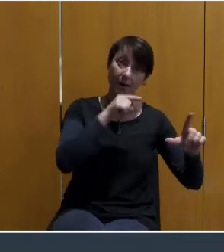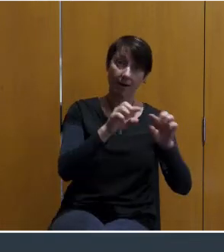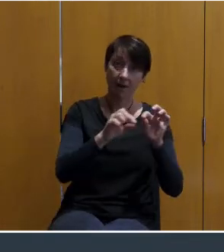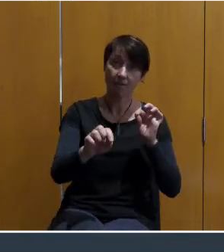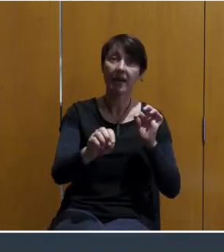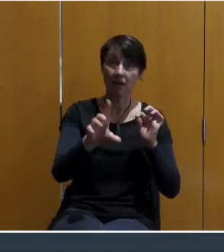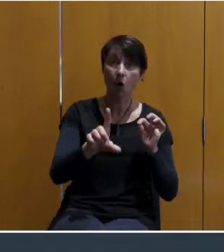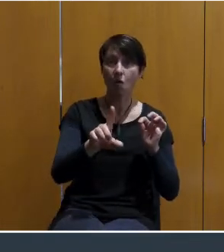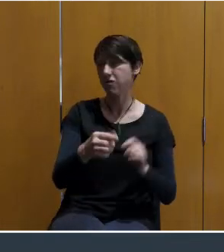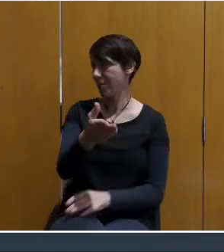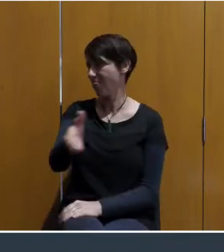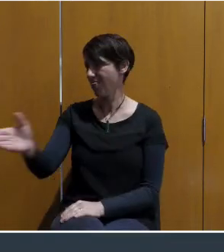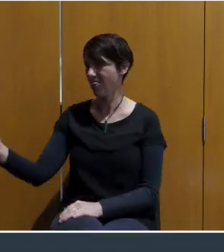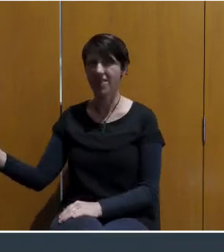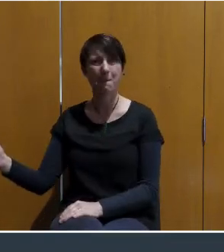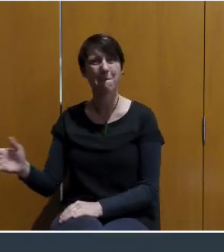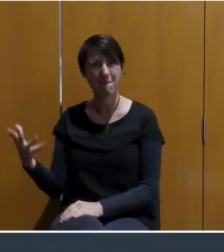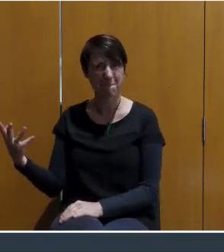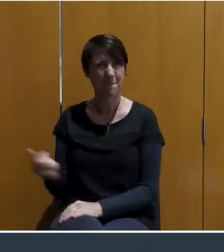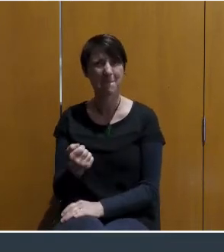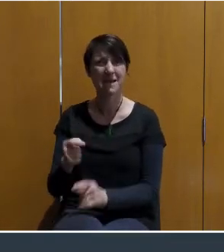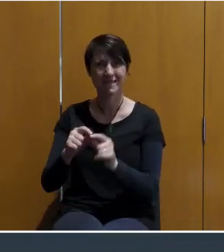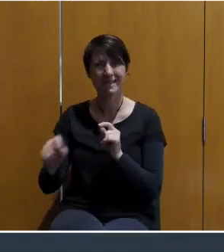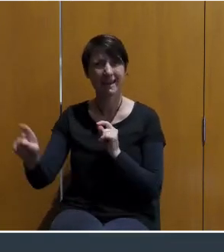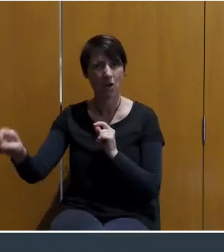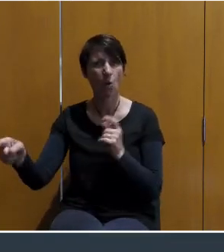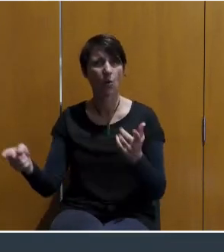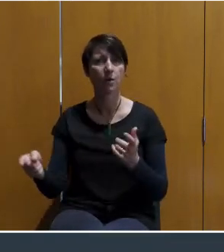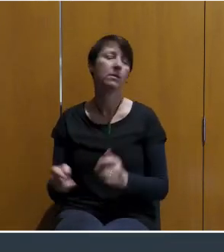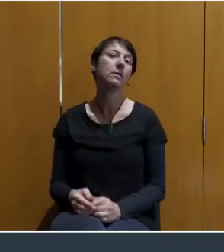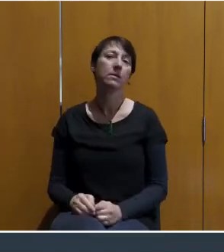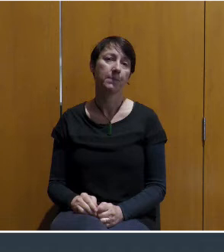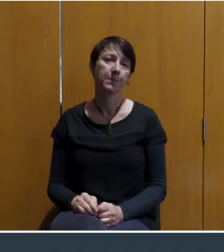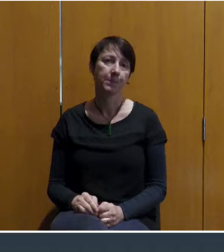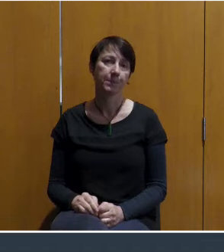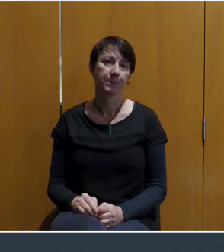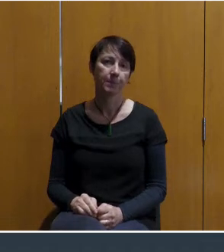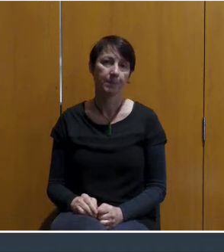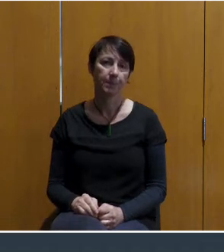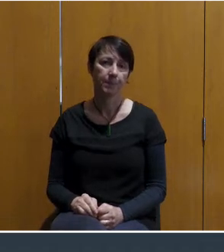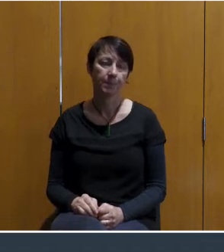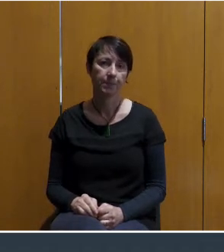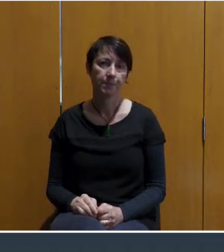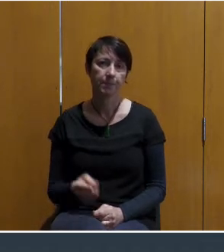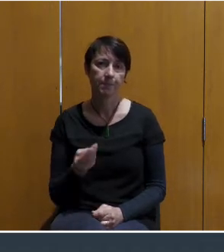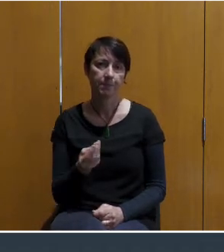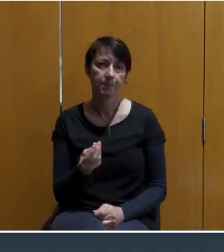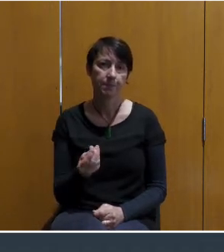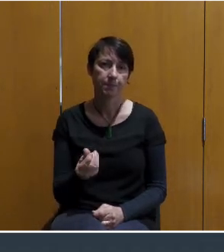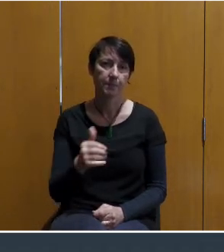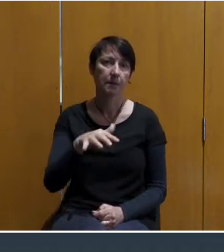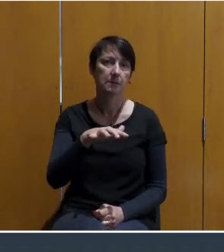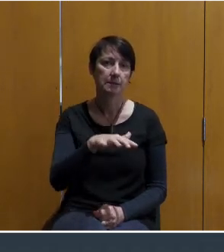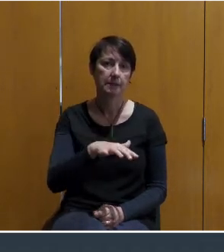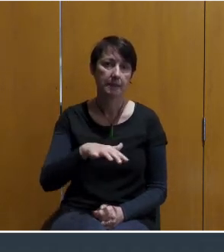one of your newly proposed categories, and this will be a huge disadvantage to these types